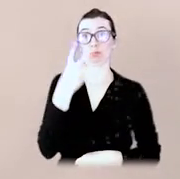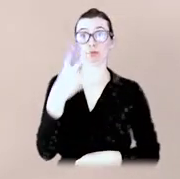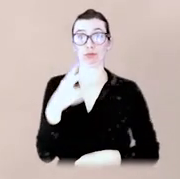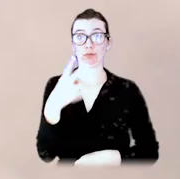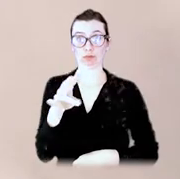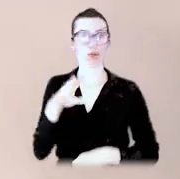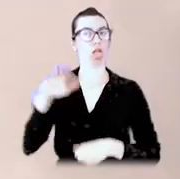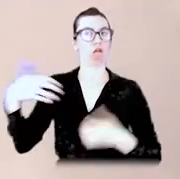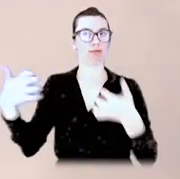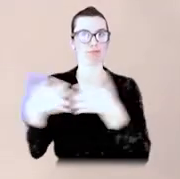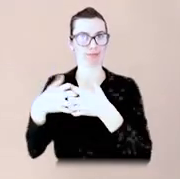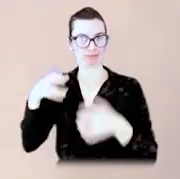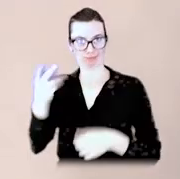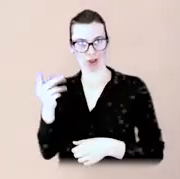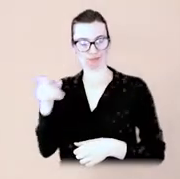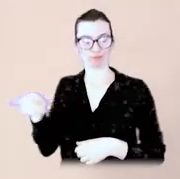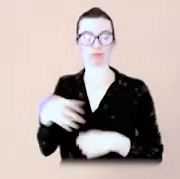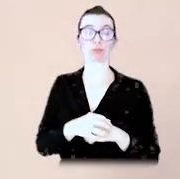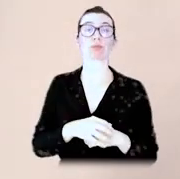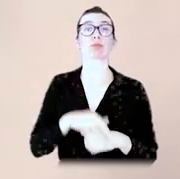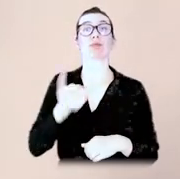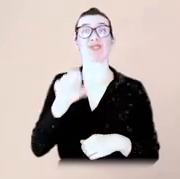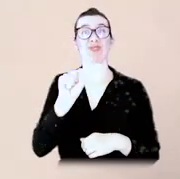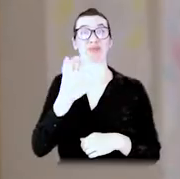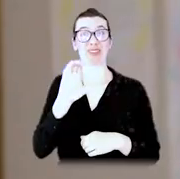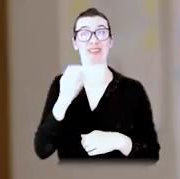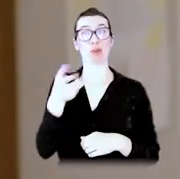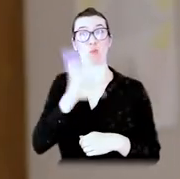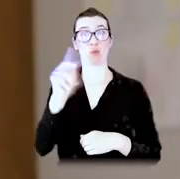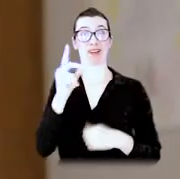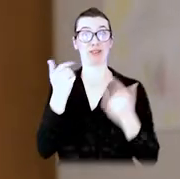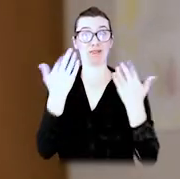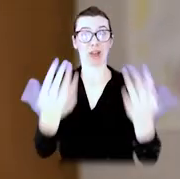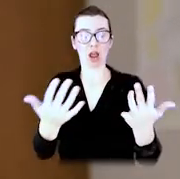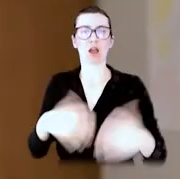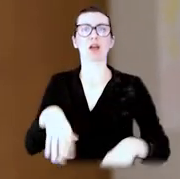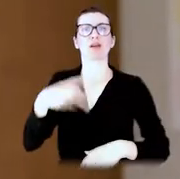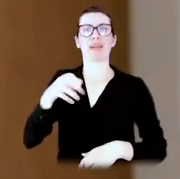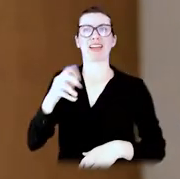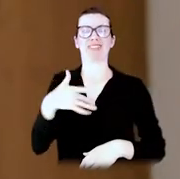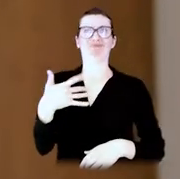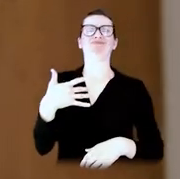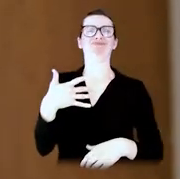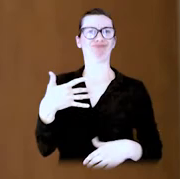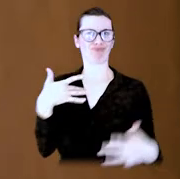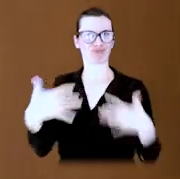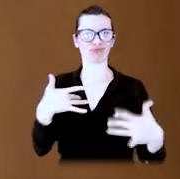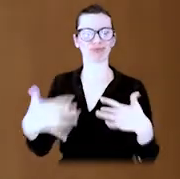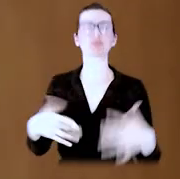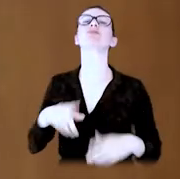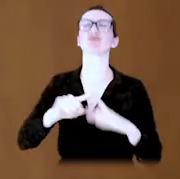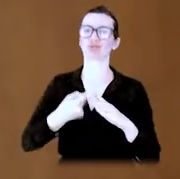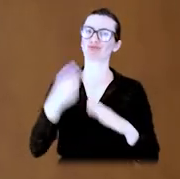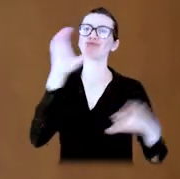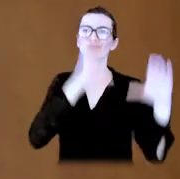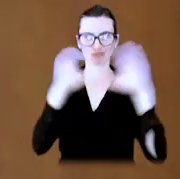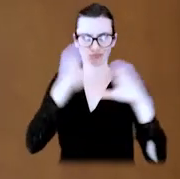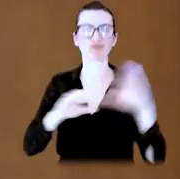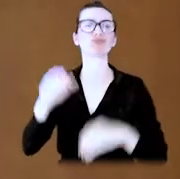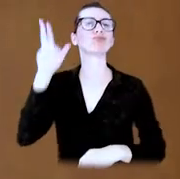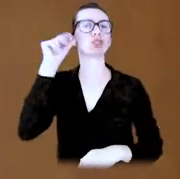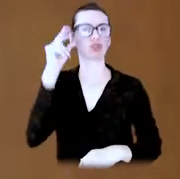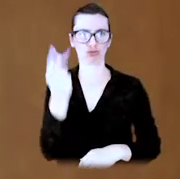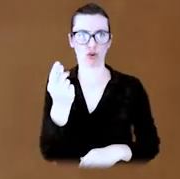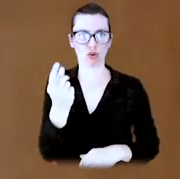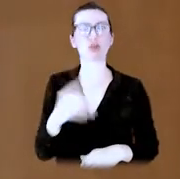Sierra, the Sonoma County wildfires left Patty scared, and she started searching for a hearing dog that could give her the security she was